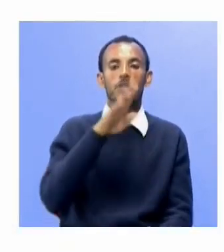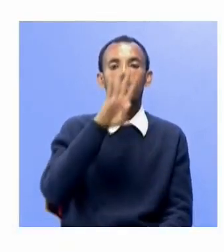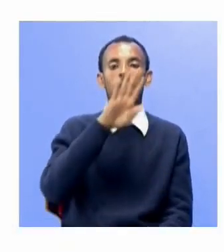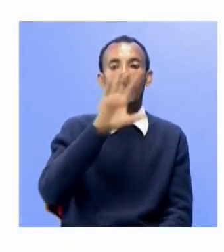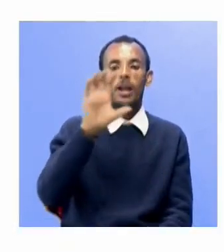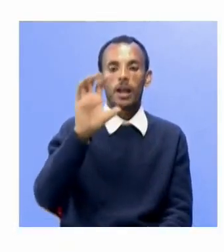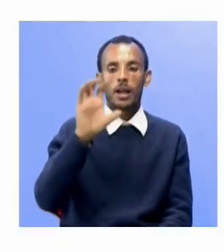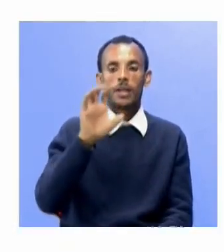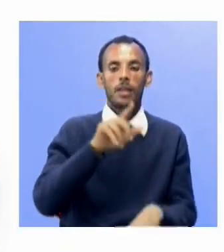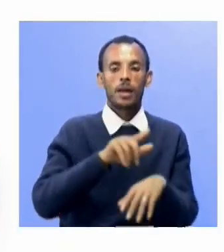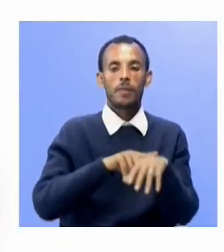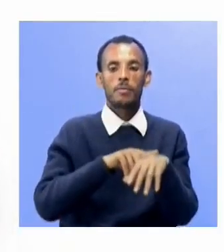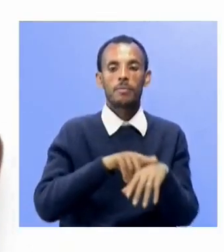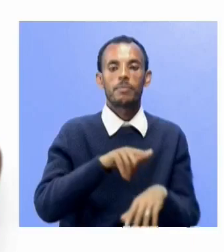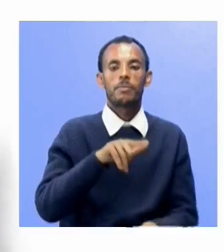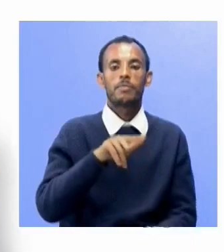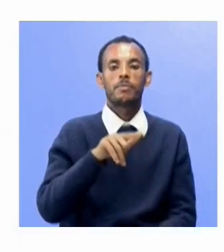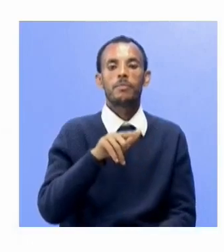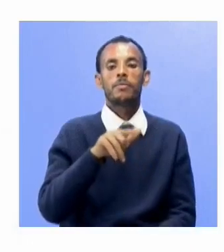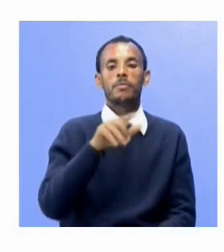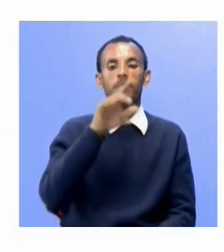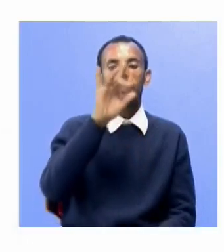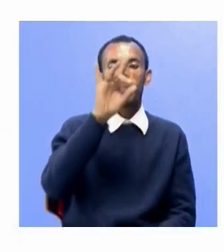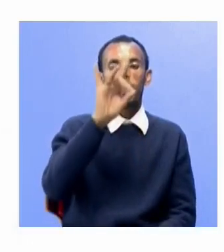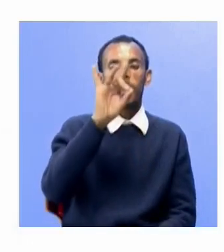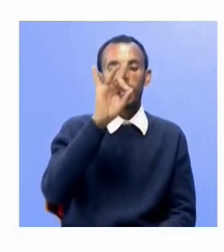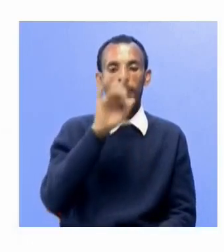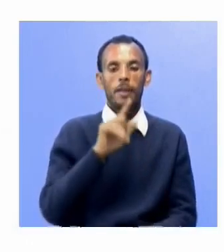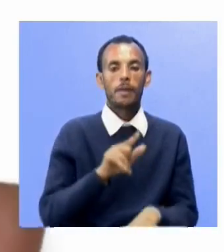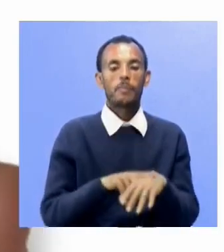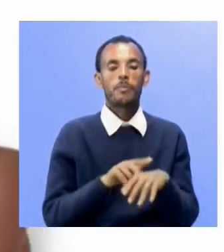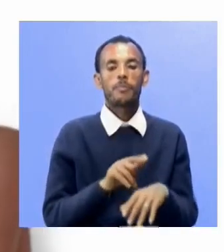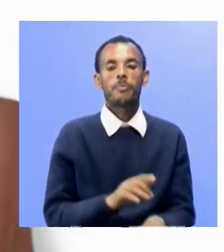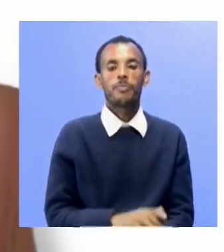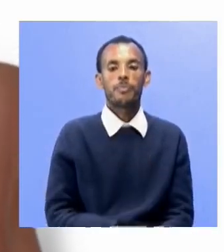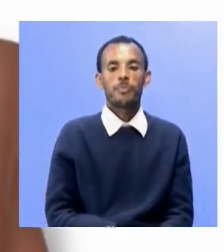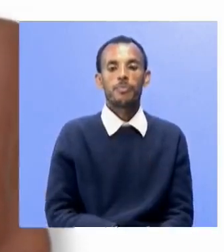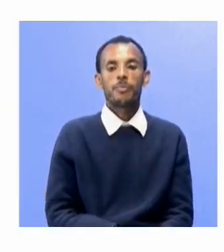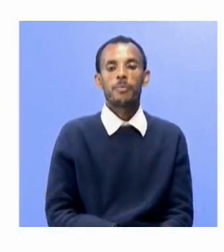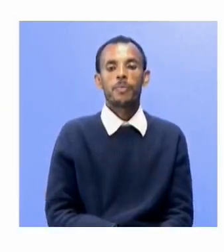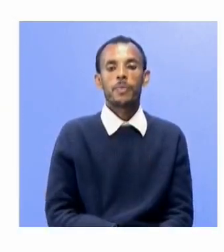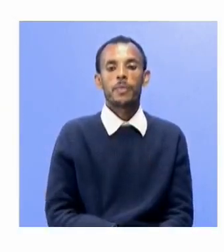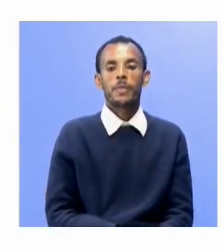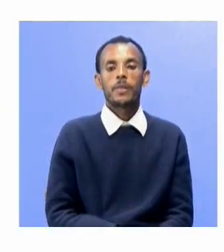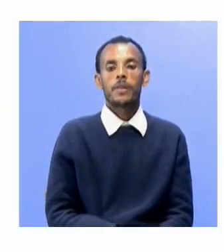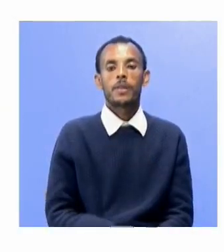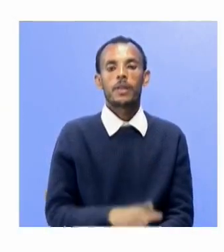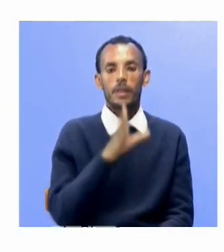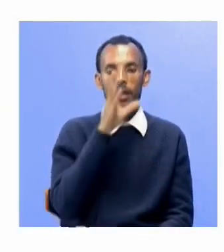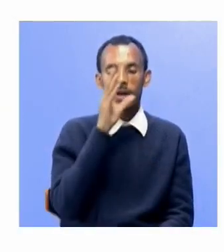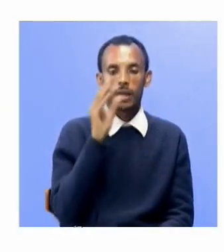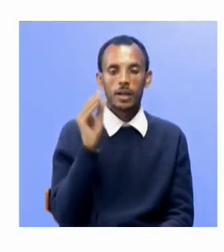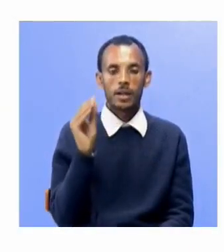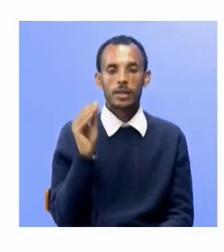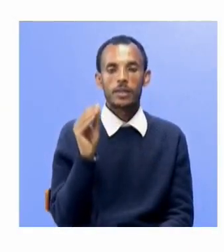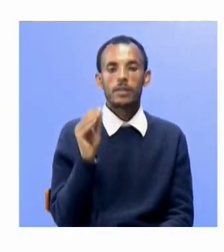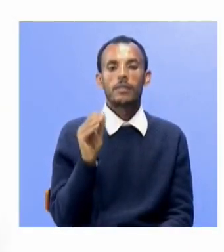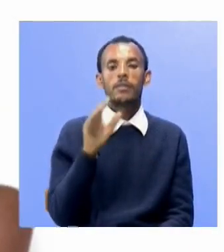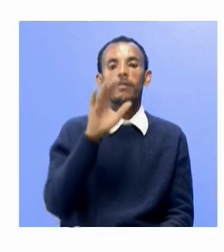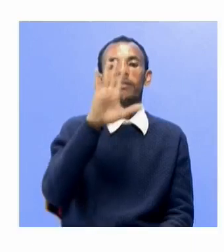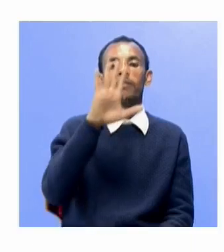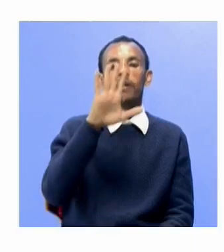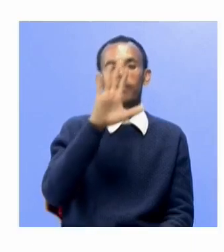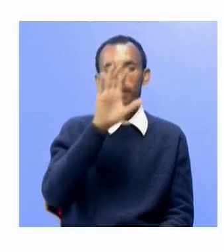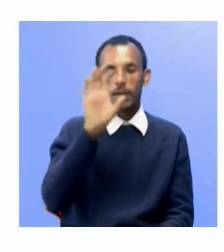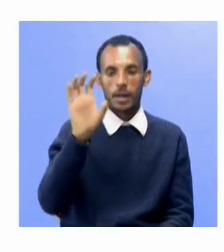400 in 8 second, and